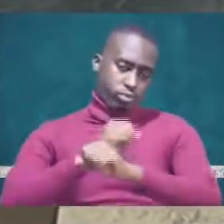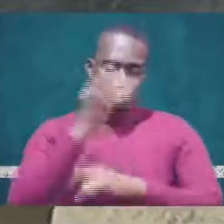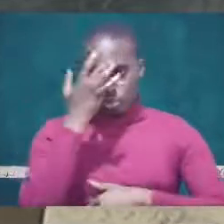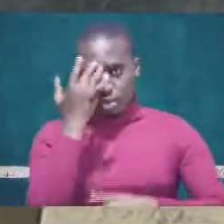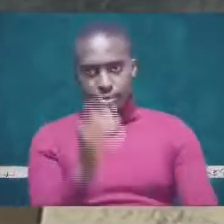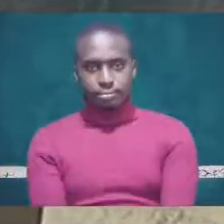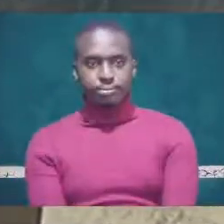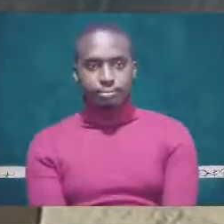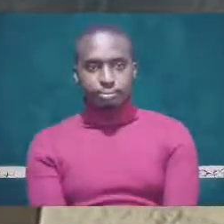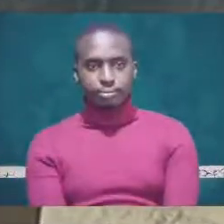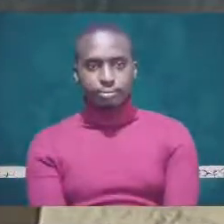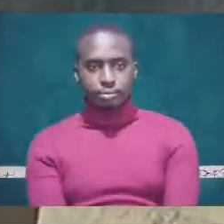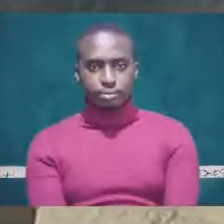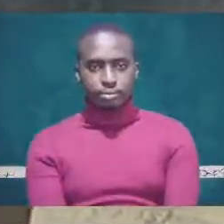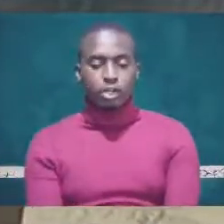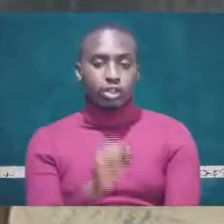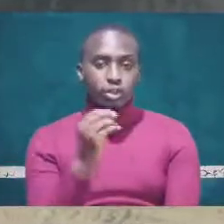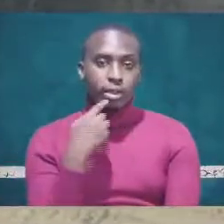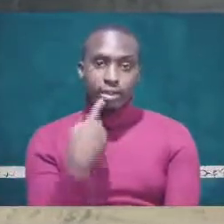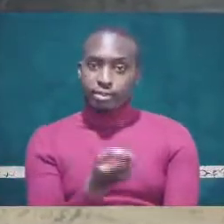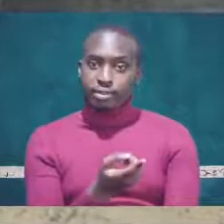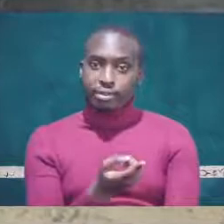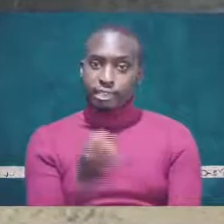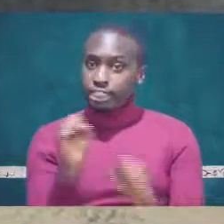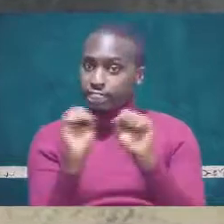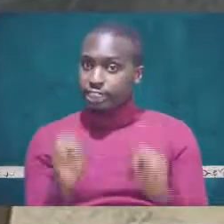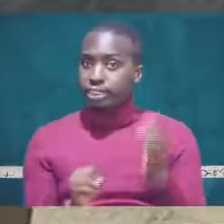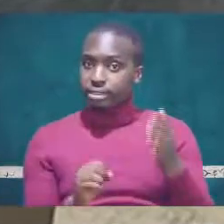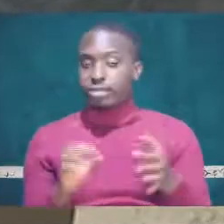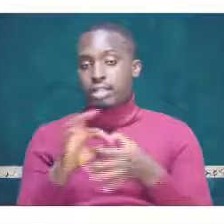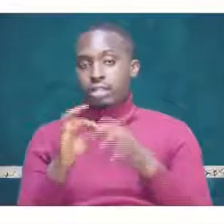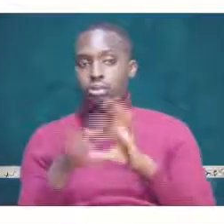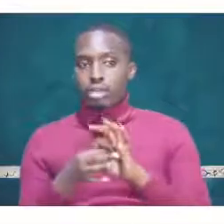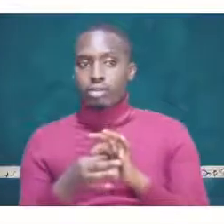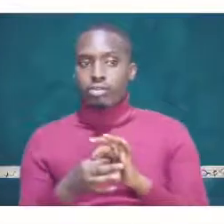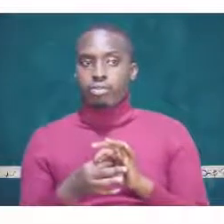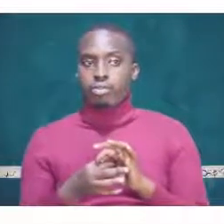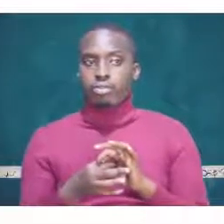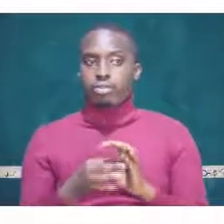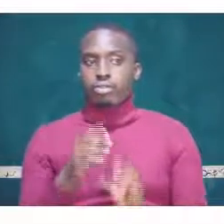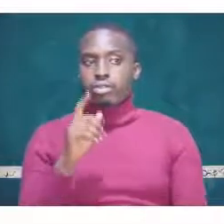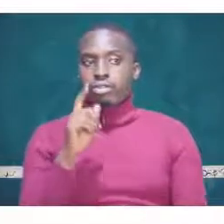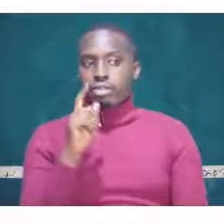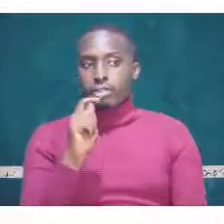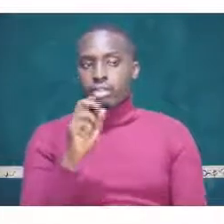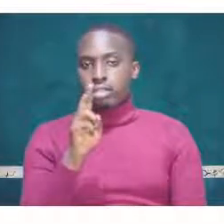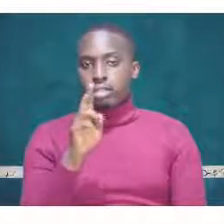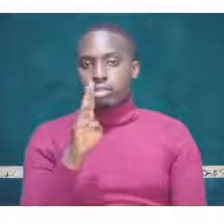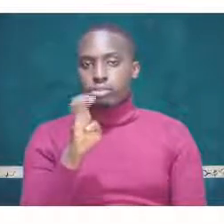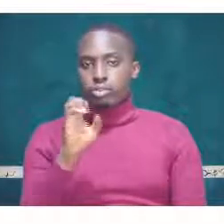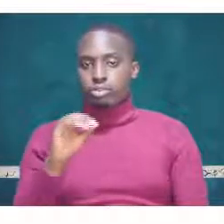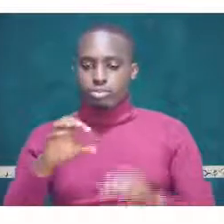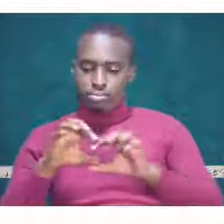infection. So I said the lymphatic system is a network of tubules throughout the body and